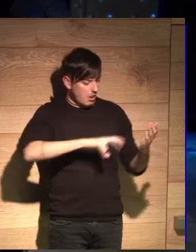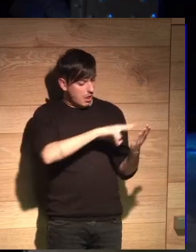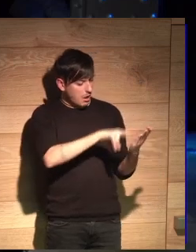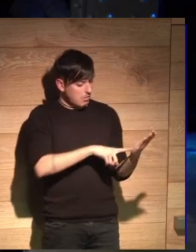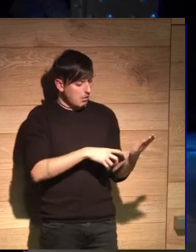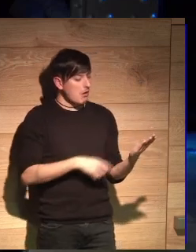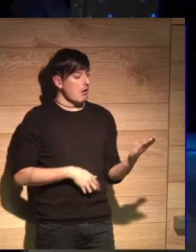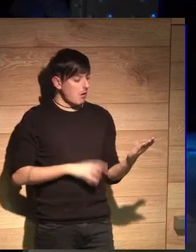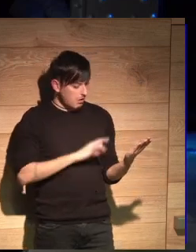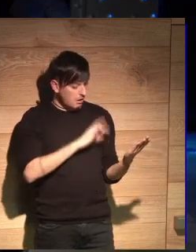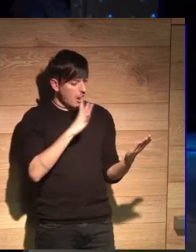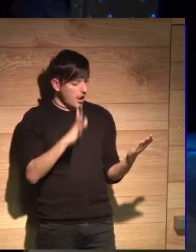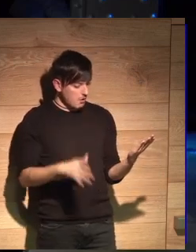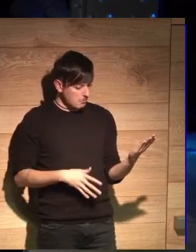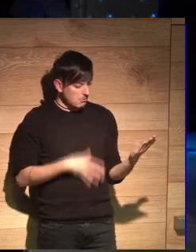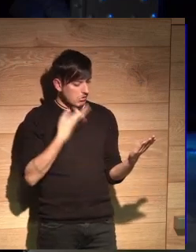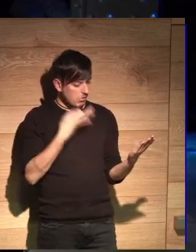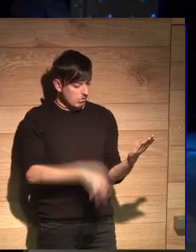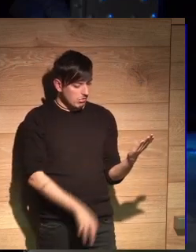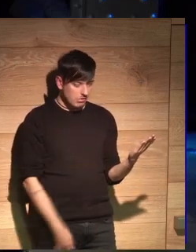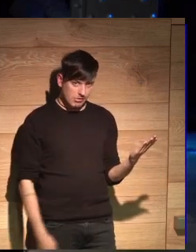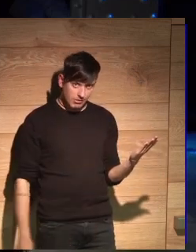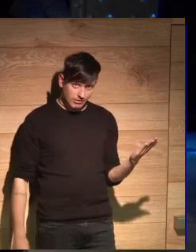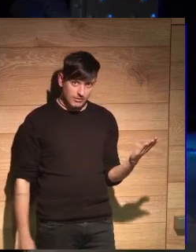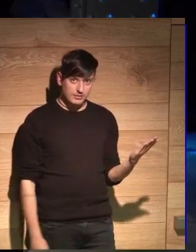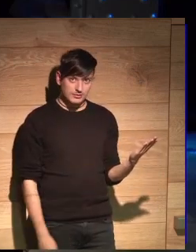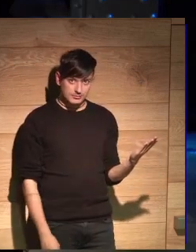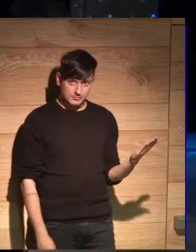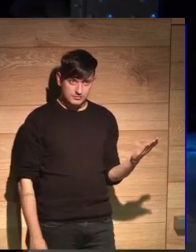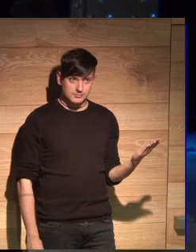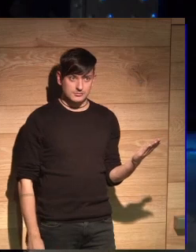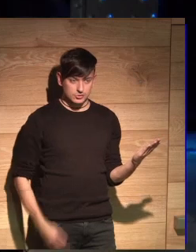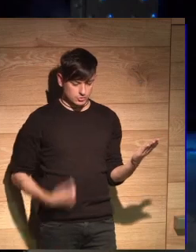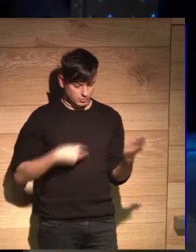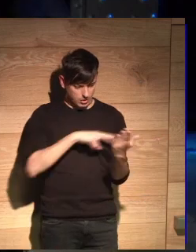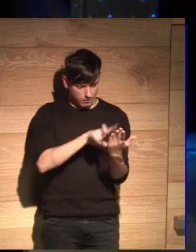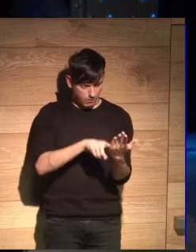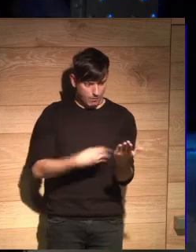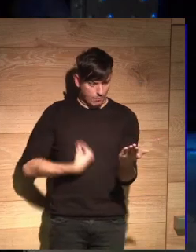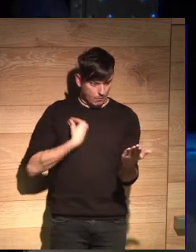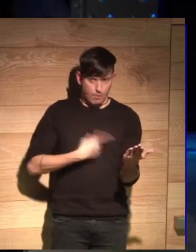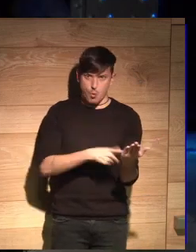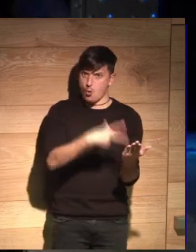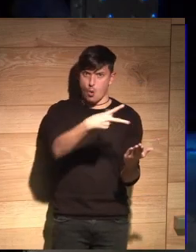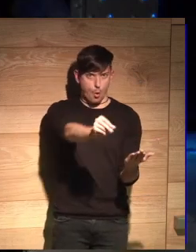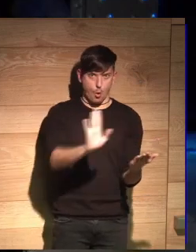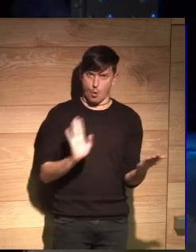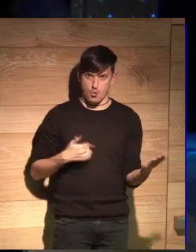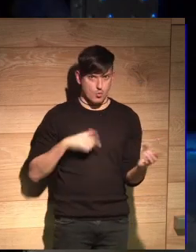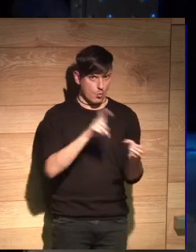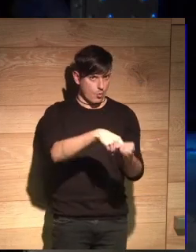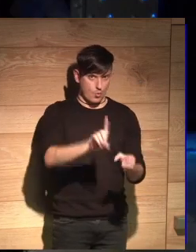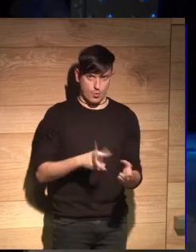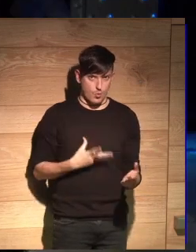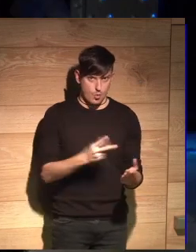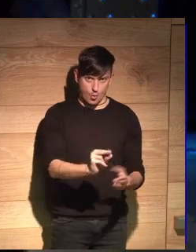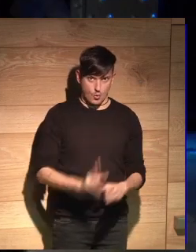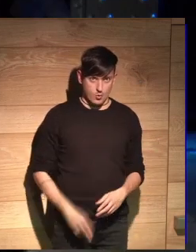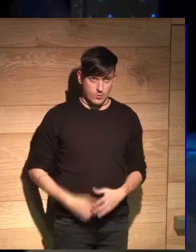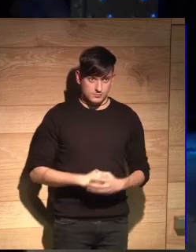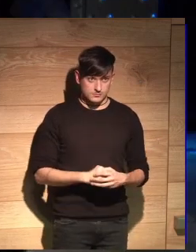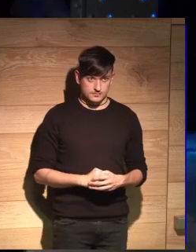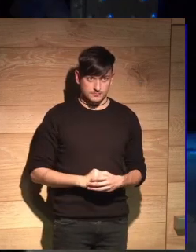of copies, and people read about this and they say, of course, of course. I read and I say, no, don't count